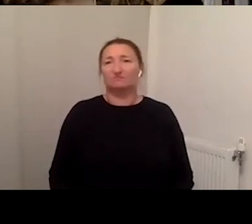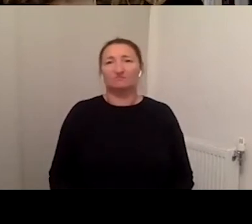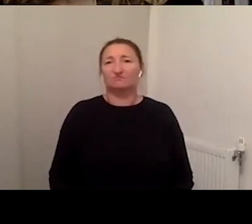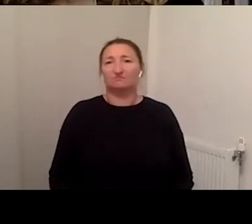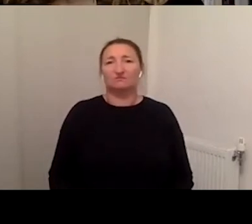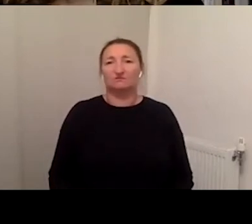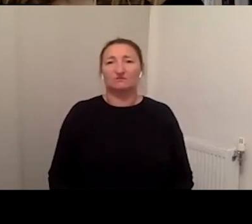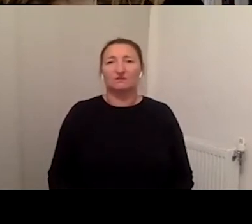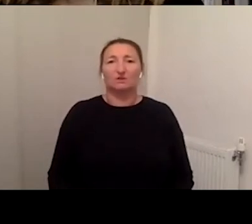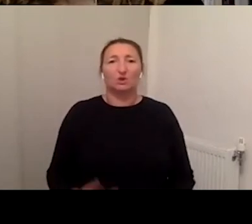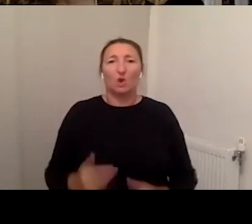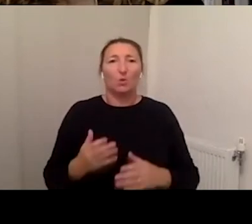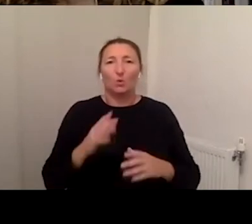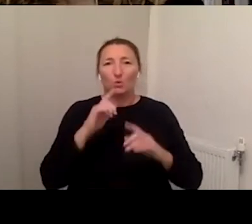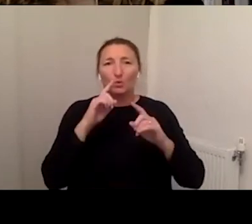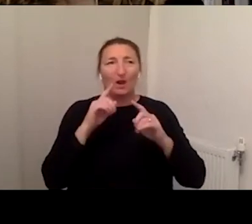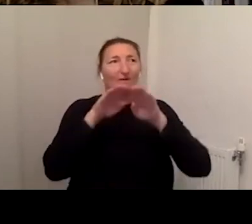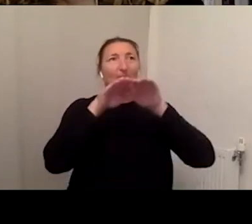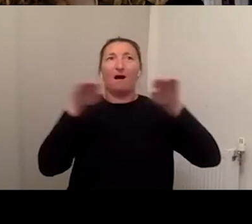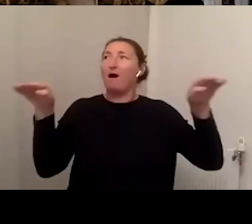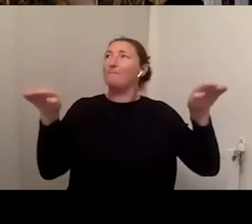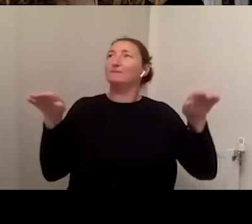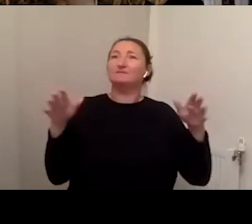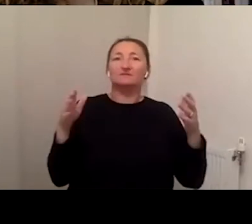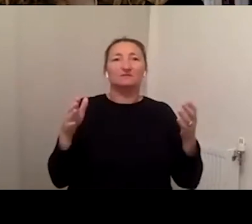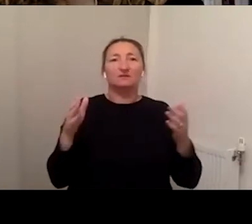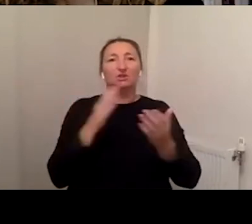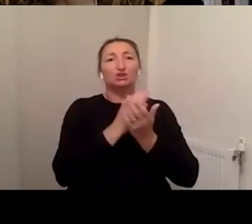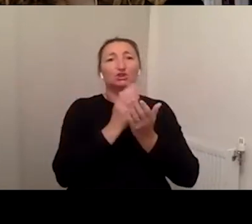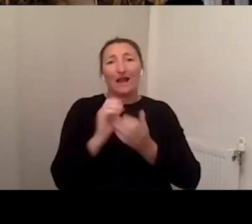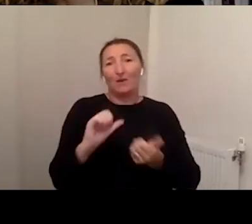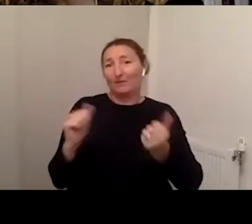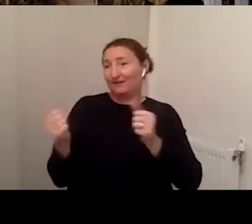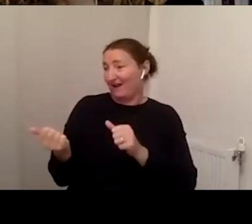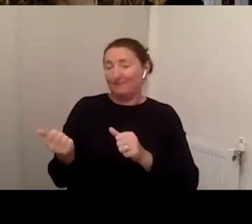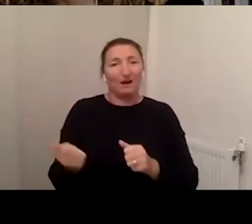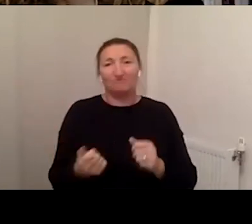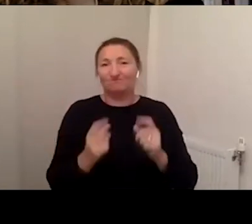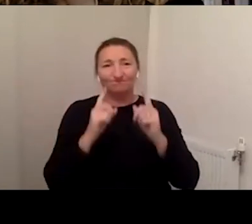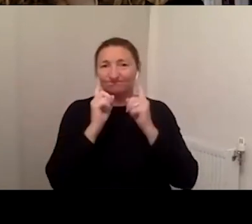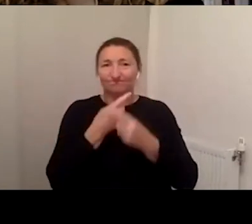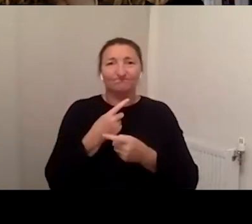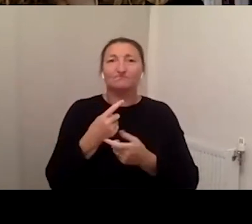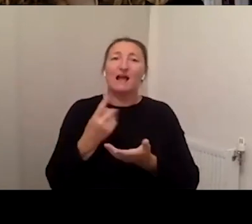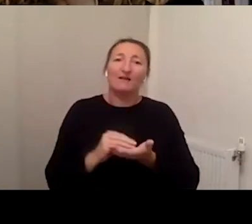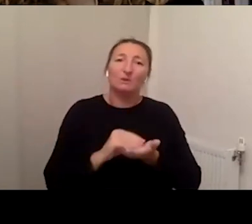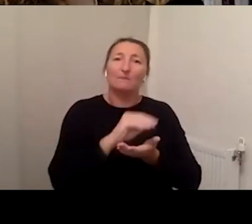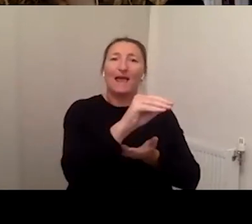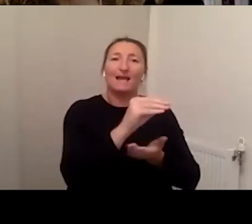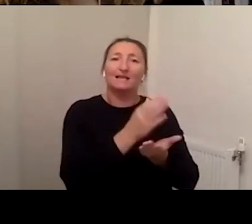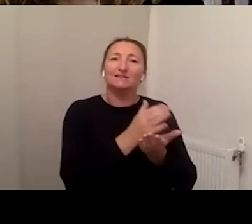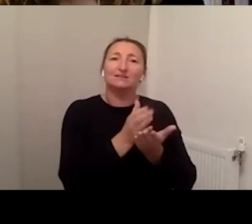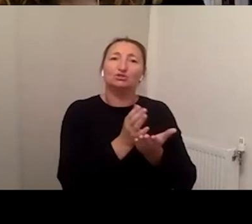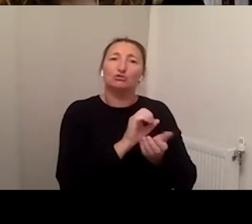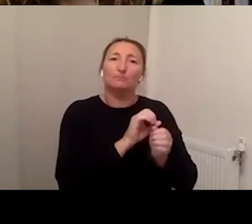common roof. We will not be able to share the electricity without paying distribution